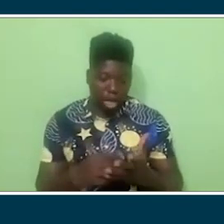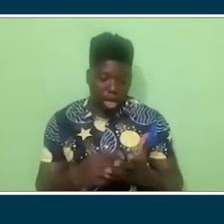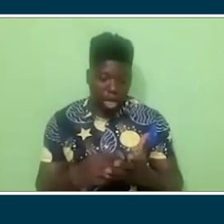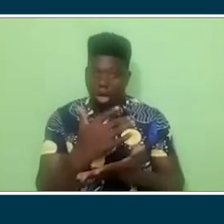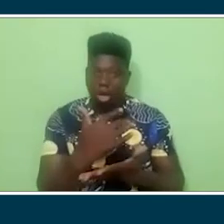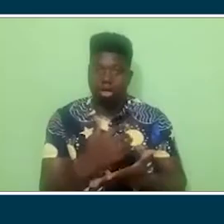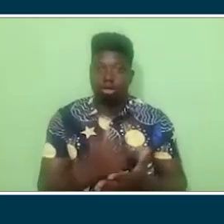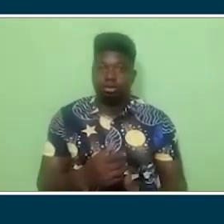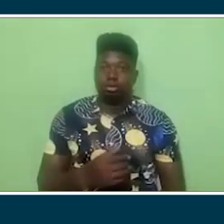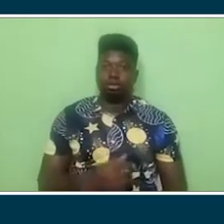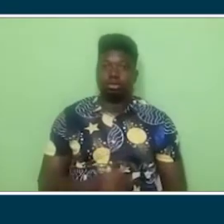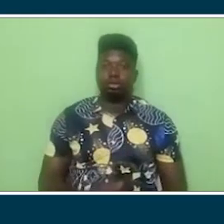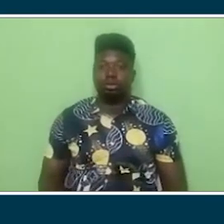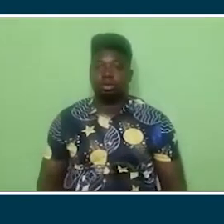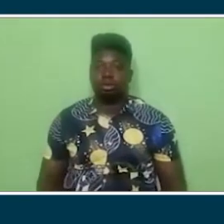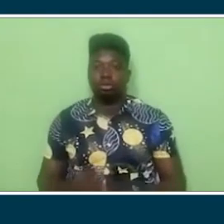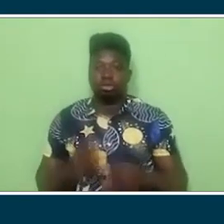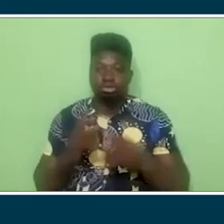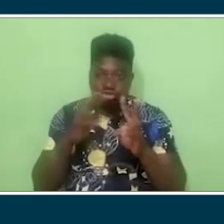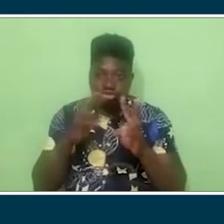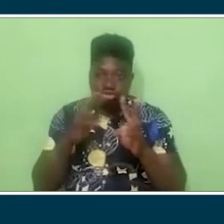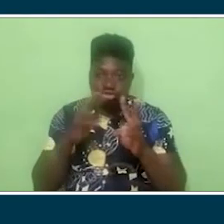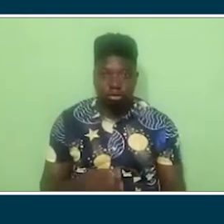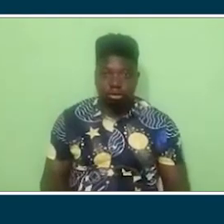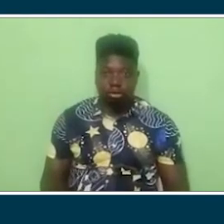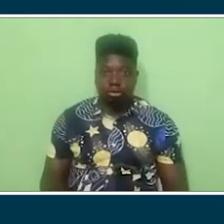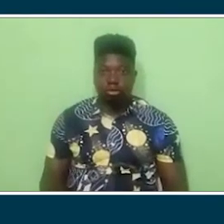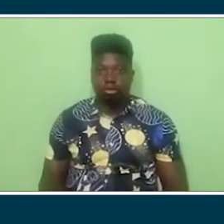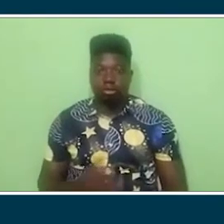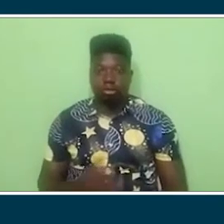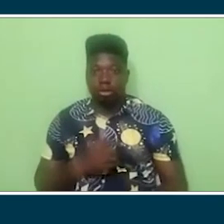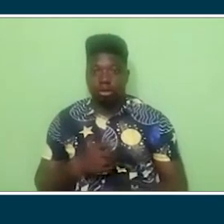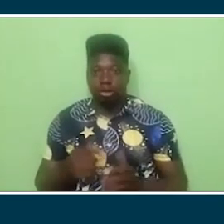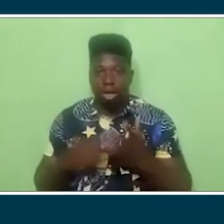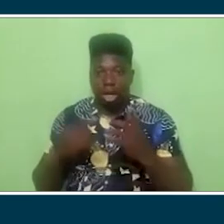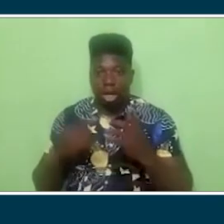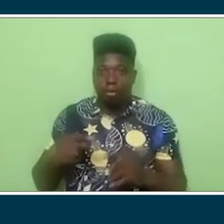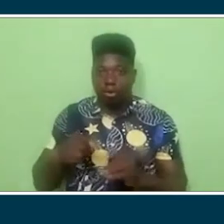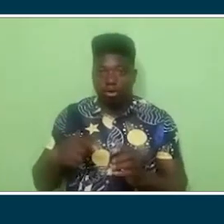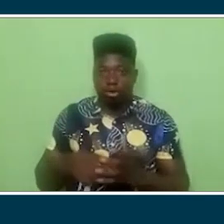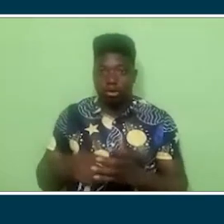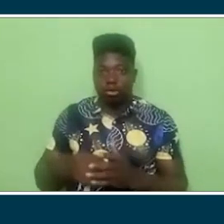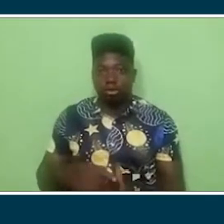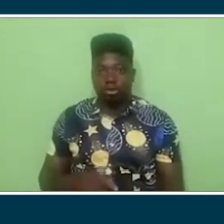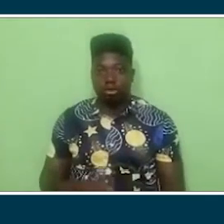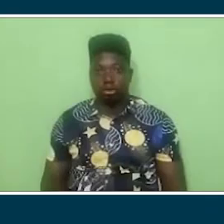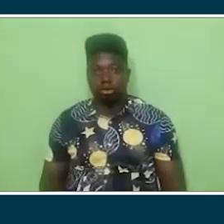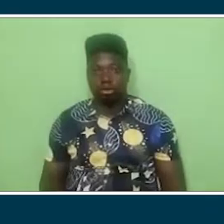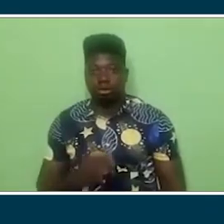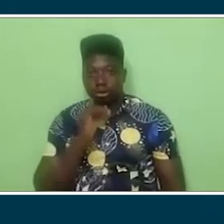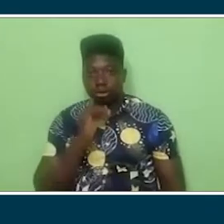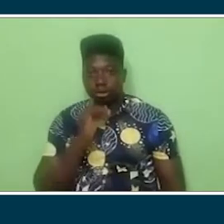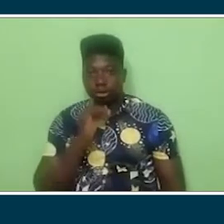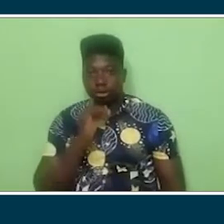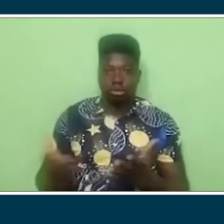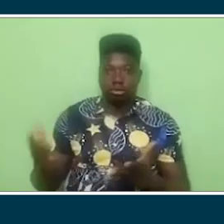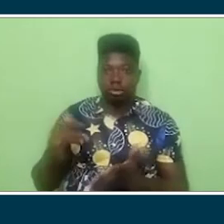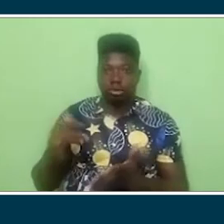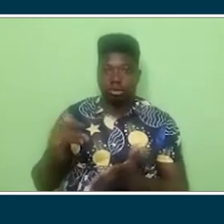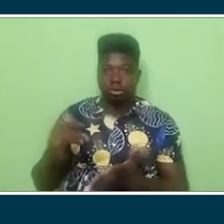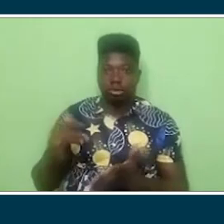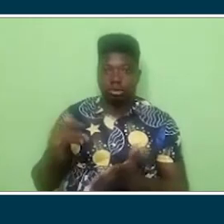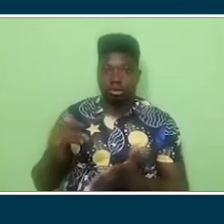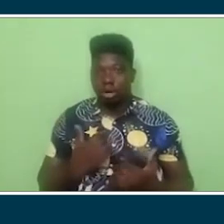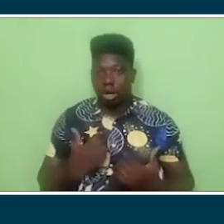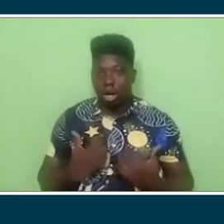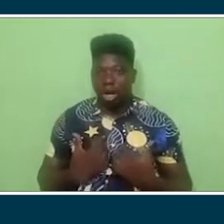looking at the collective us and saying, if this can happen here, this is a we problem. This is something that we all have some accountability